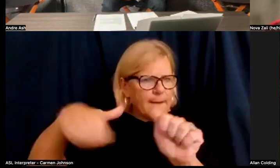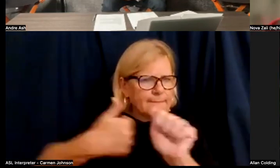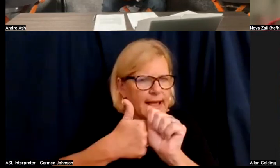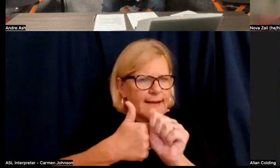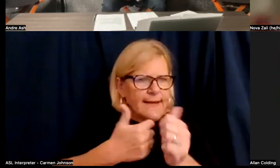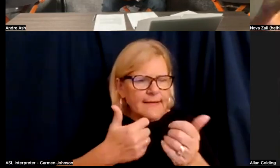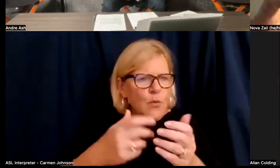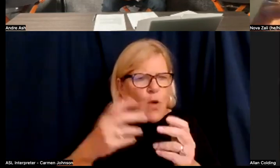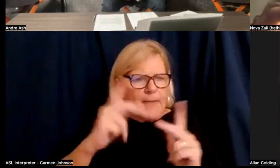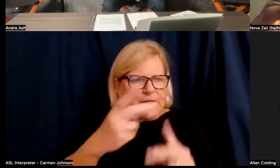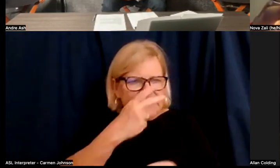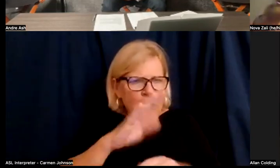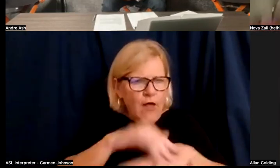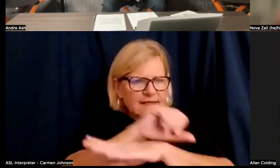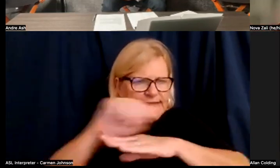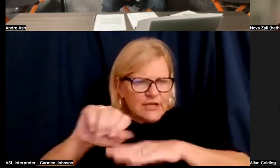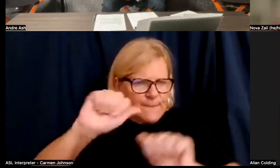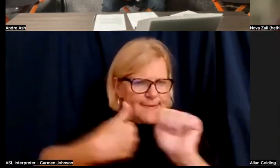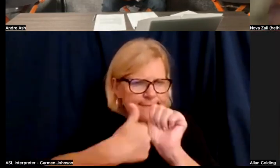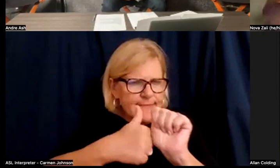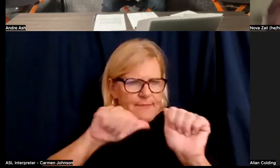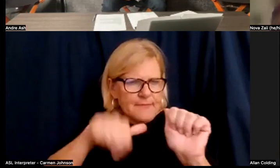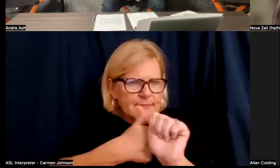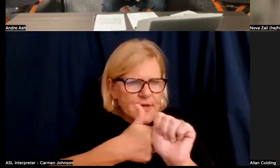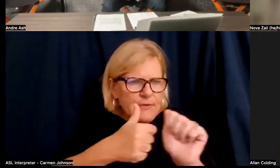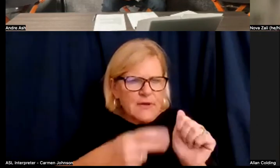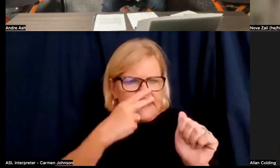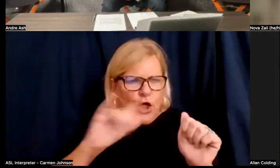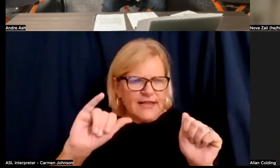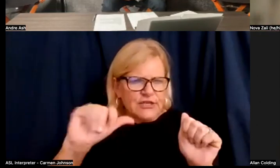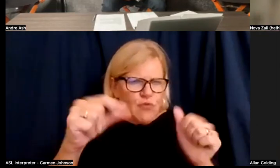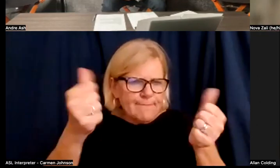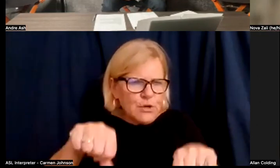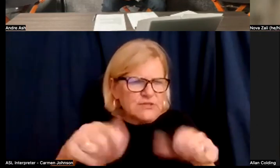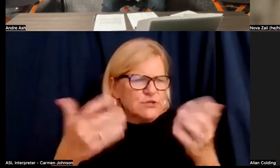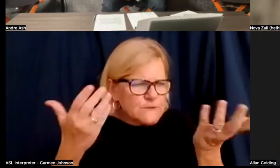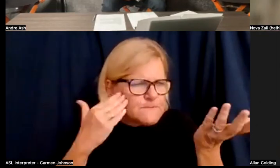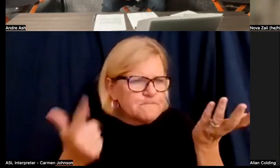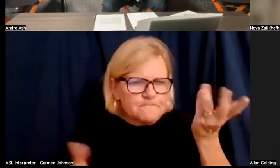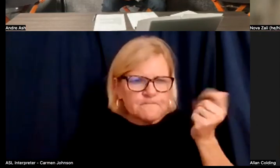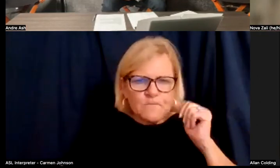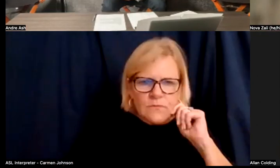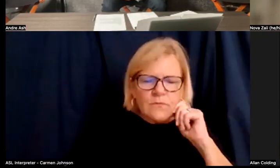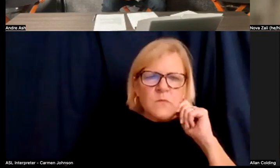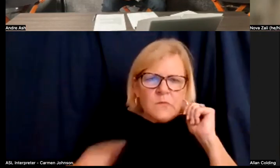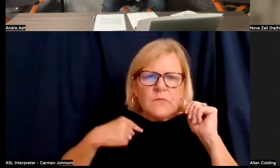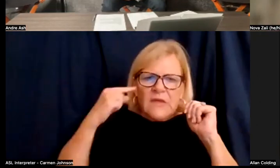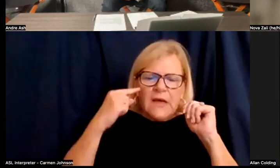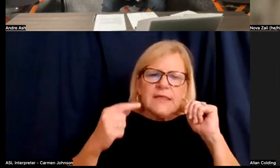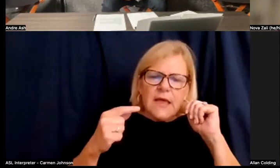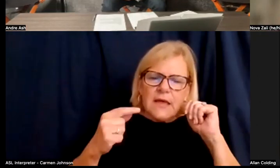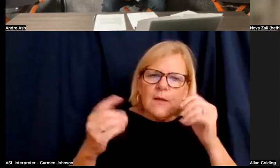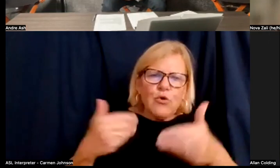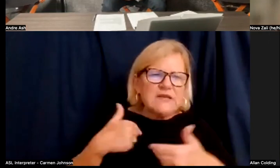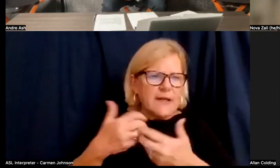just what people can see on a stage. You know, beyond what people can see on an Instagram post or whatever. You know, and I think it brings me a